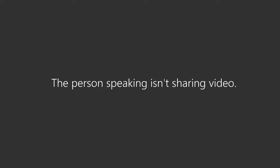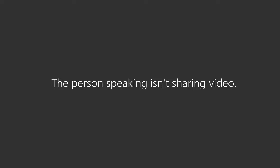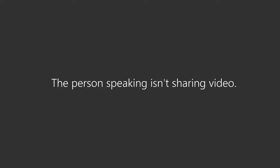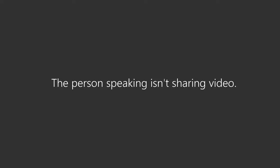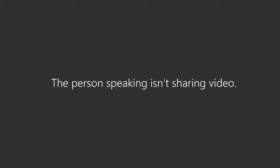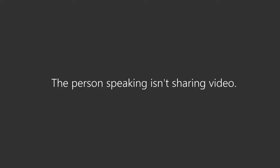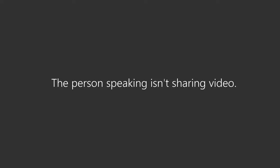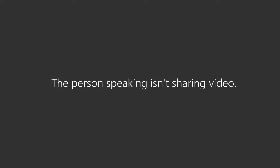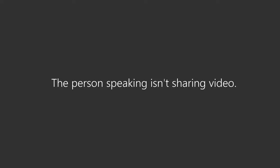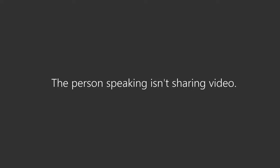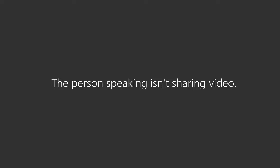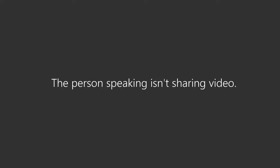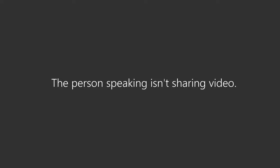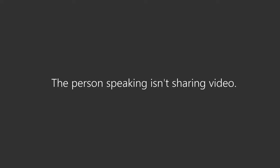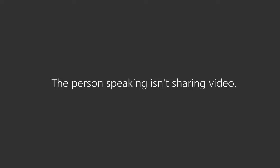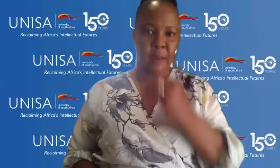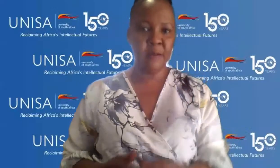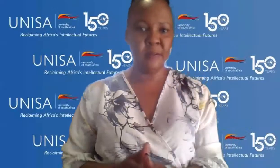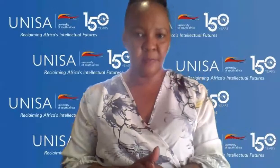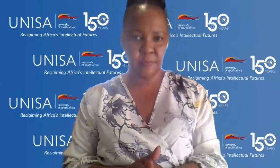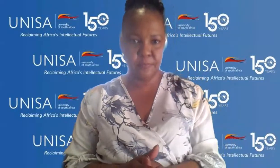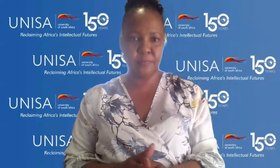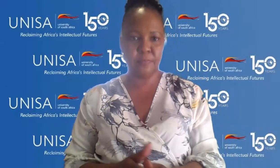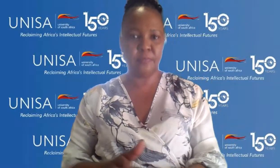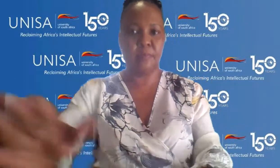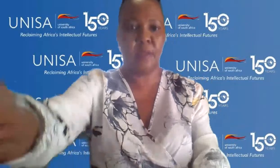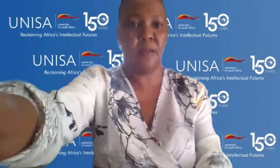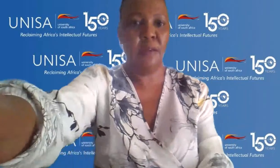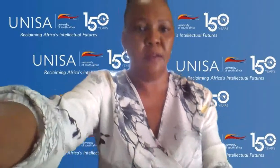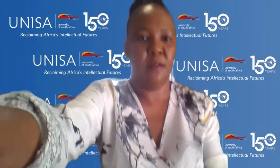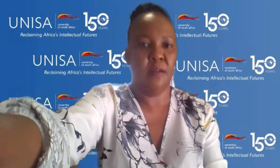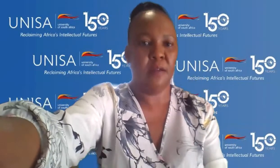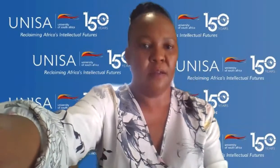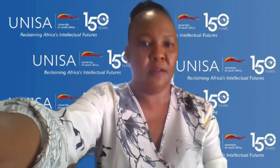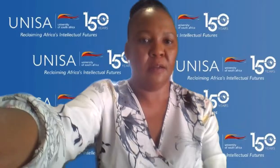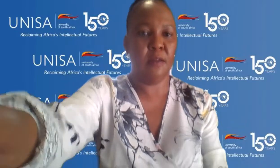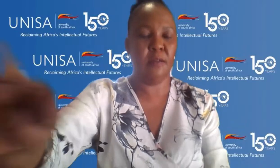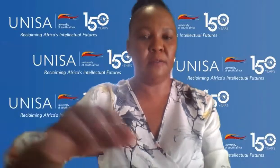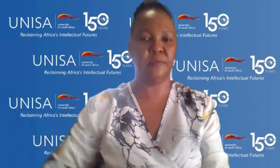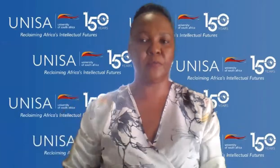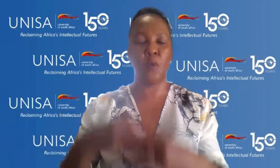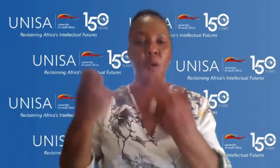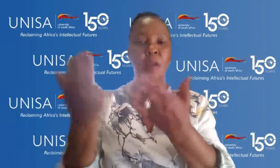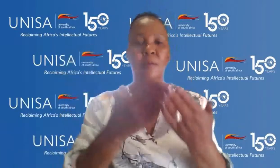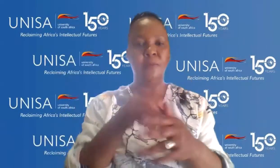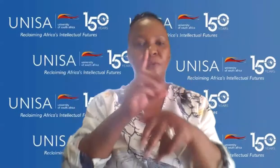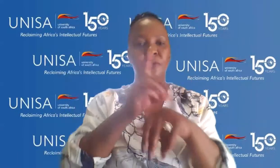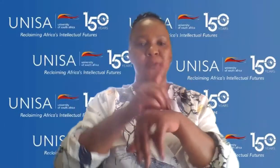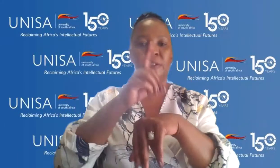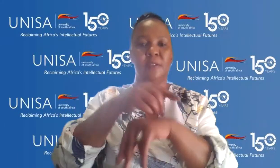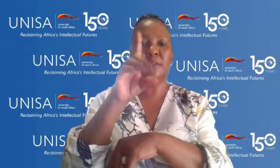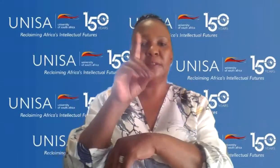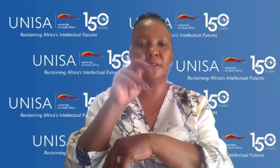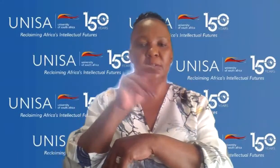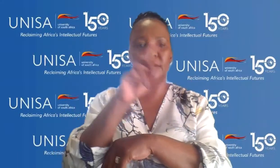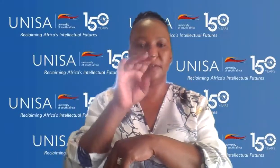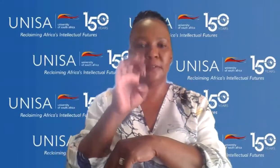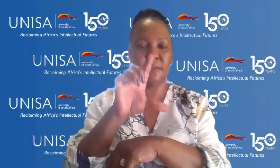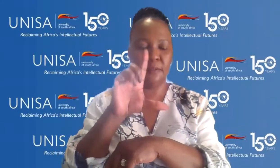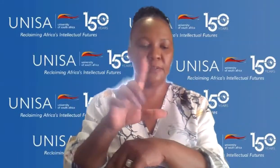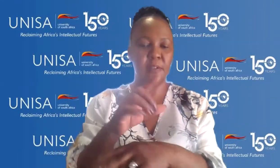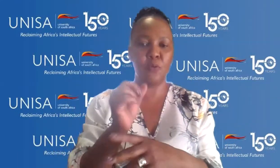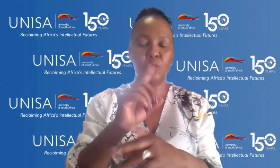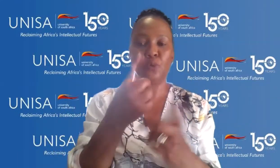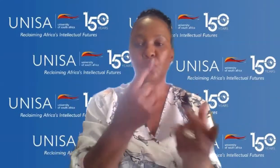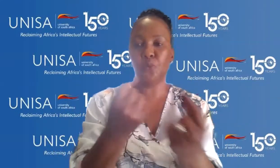who's going to then cover basically what did we do yesterday, the key takeaways, and what we're going to tackle today.